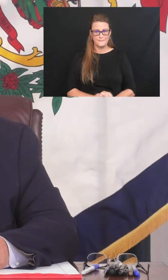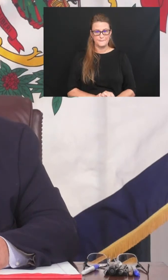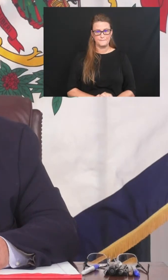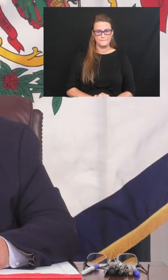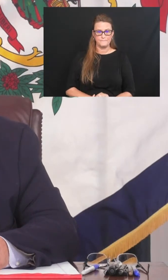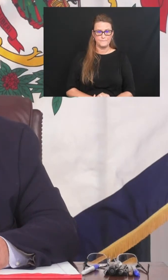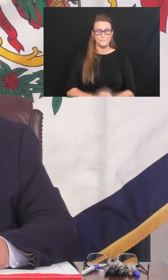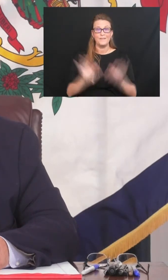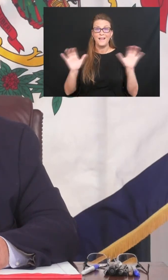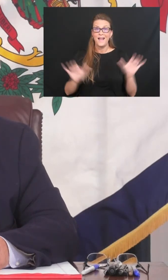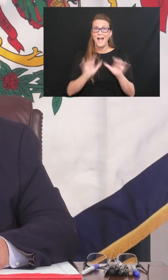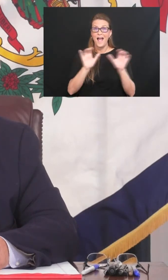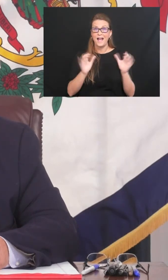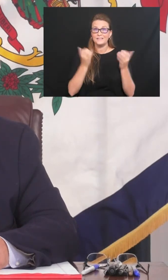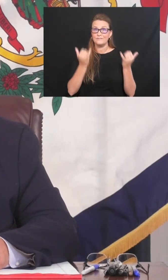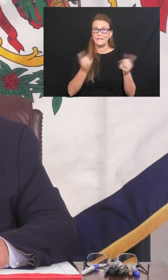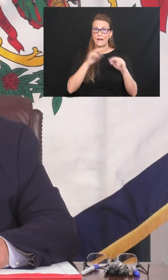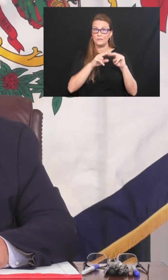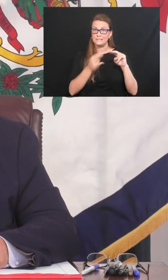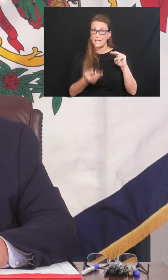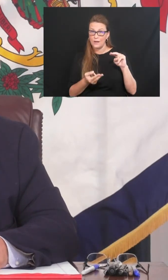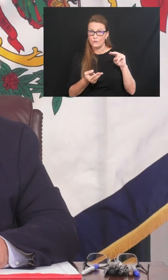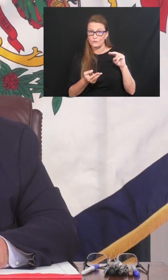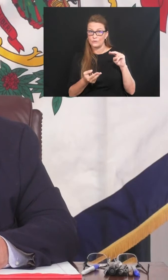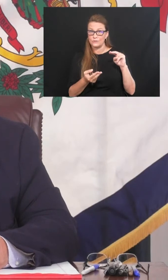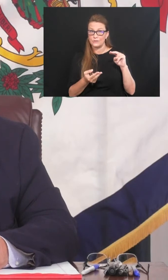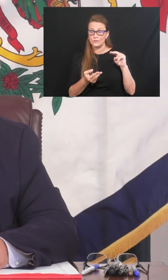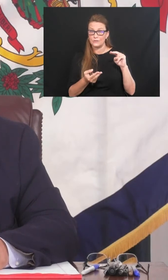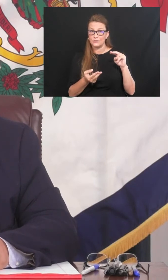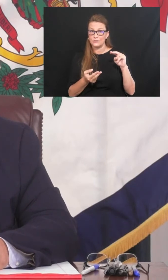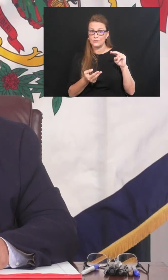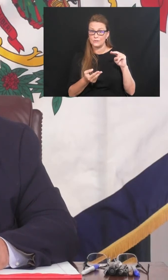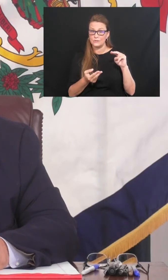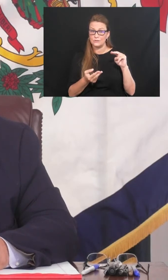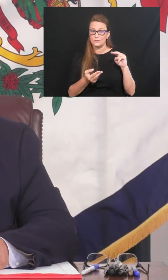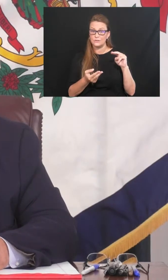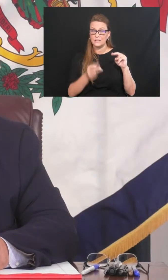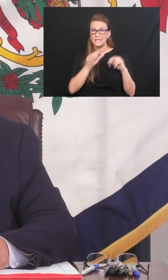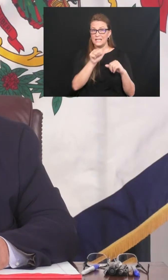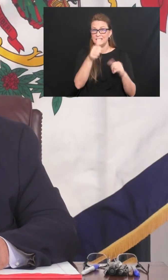Our active cases are down by